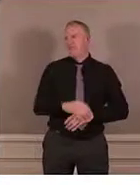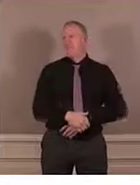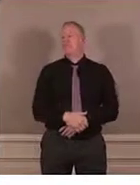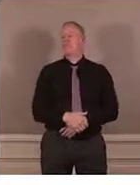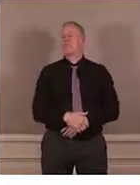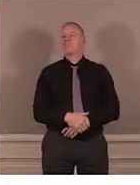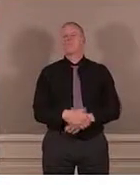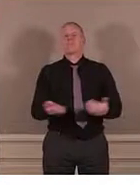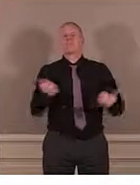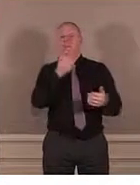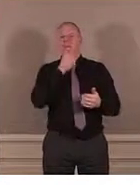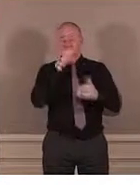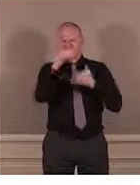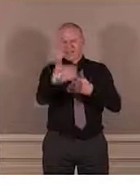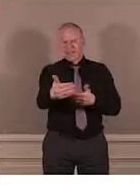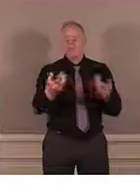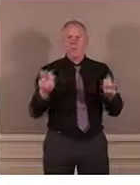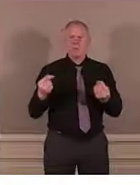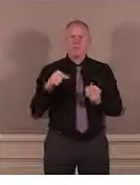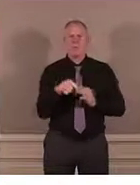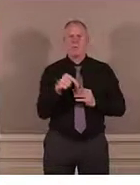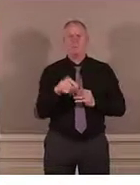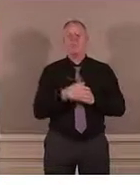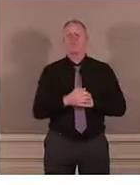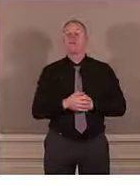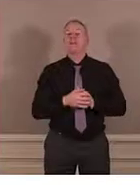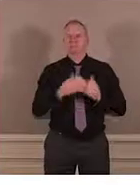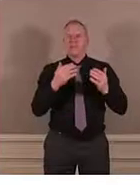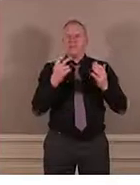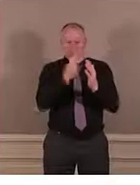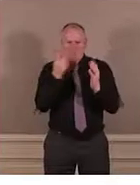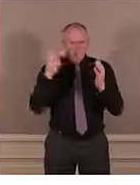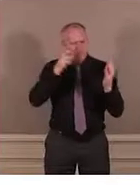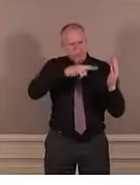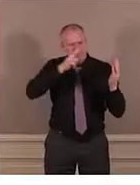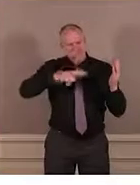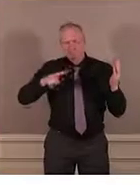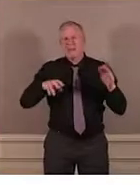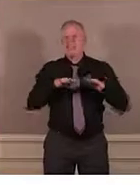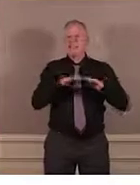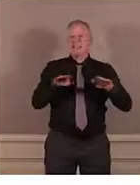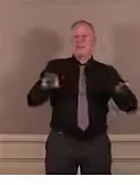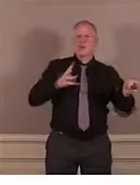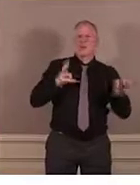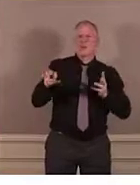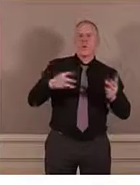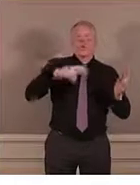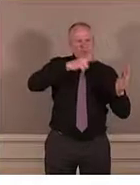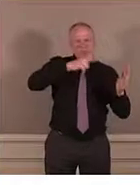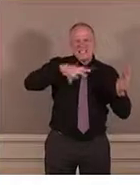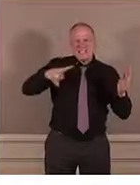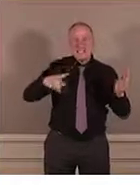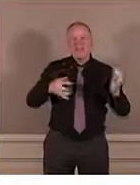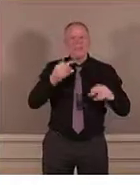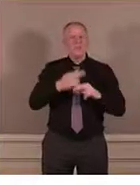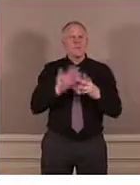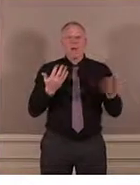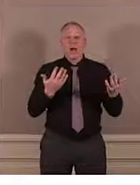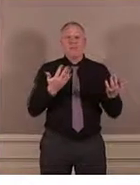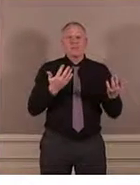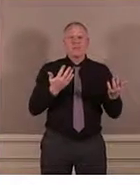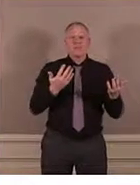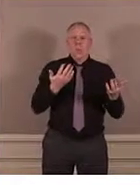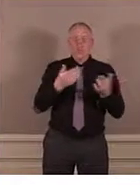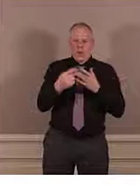So in that first phase, which was as I said, the literature review, a lot of the desk-based research, what were the discovery findings that were